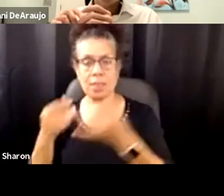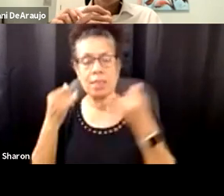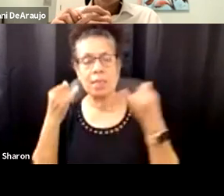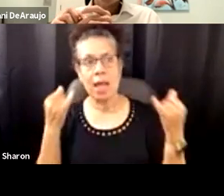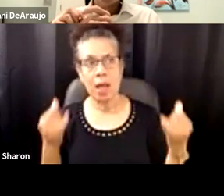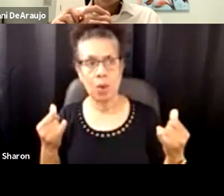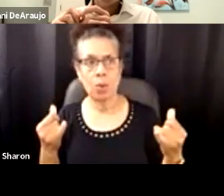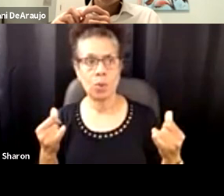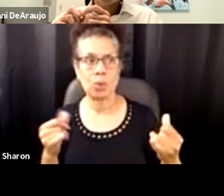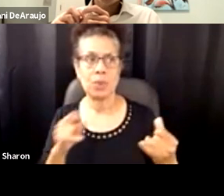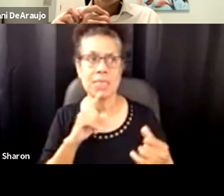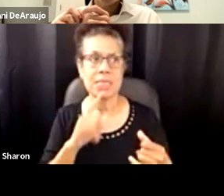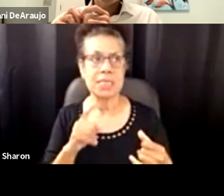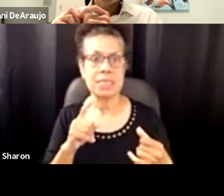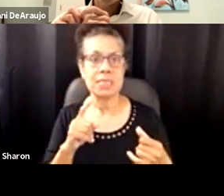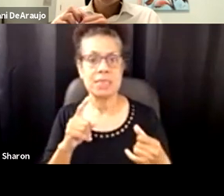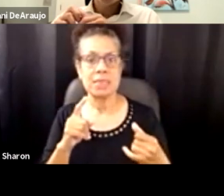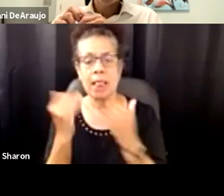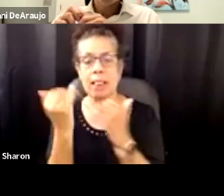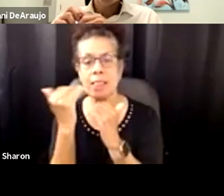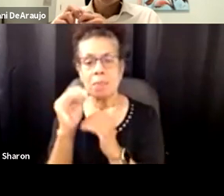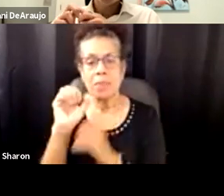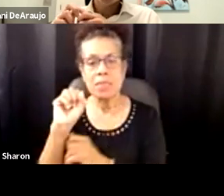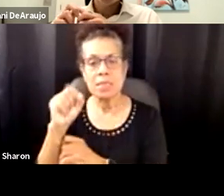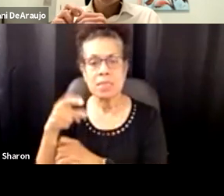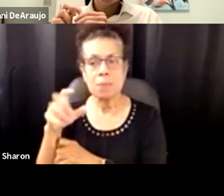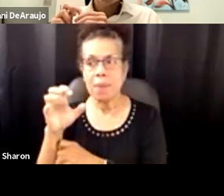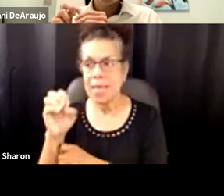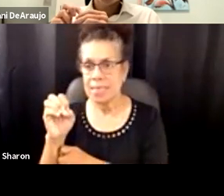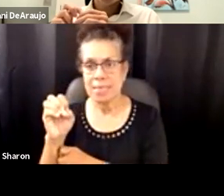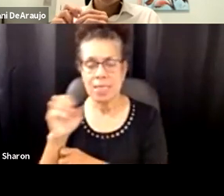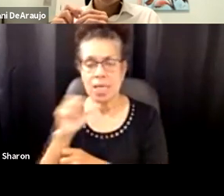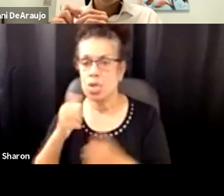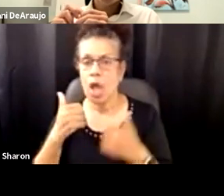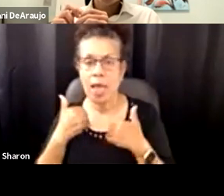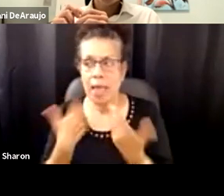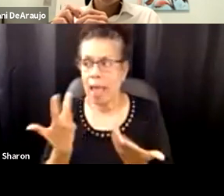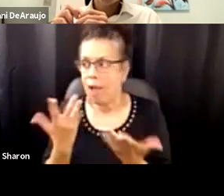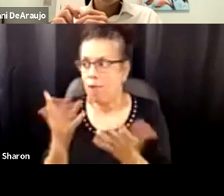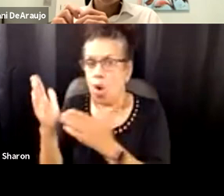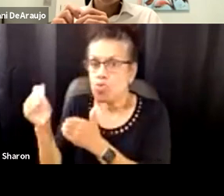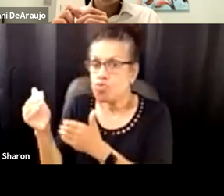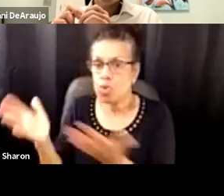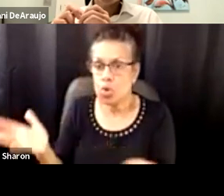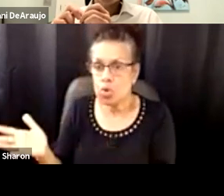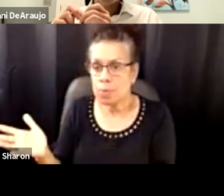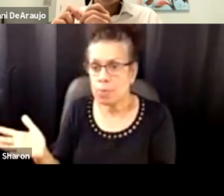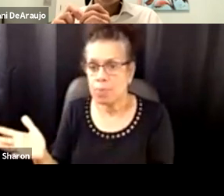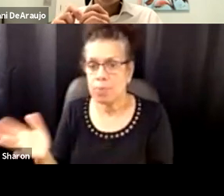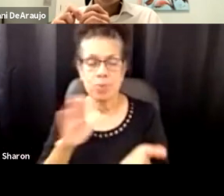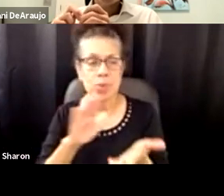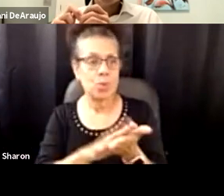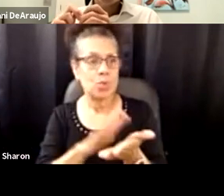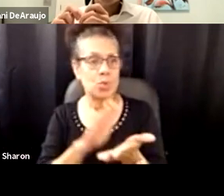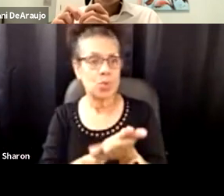the the physical restraints that they just don't have the room to put it um so you see schools where